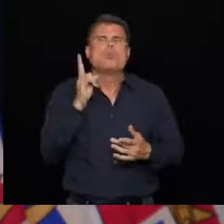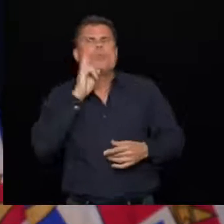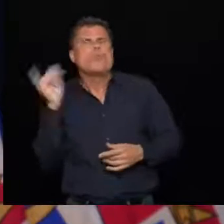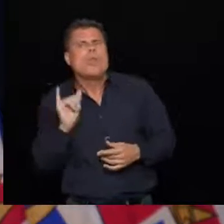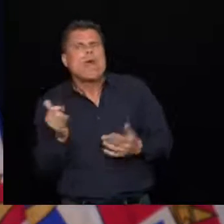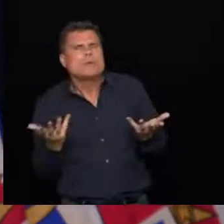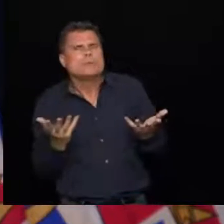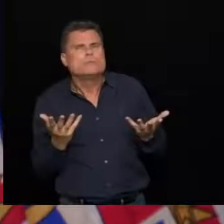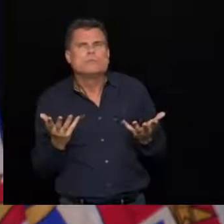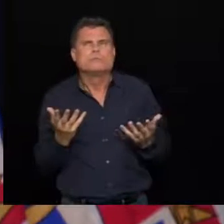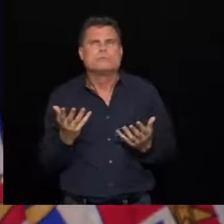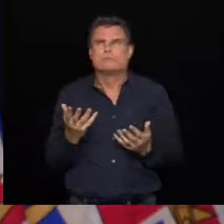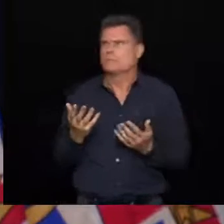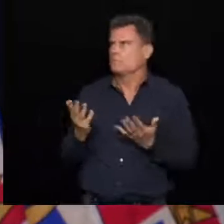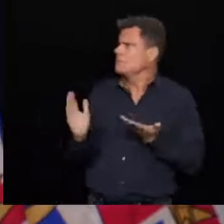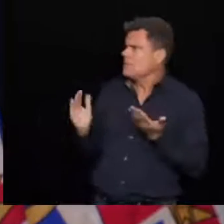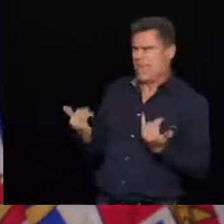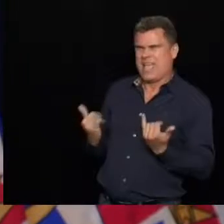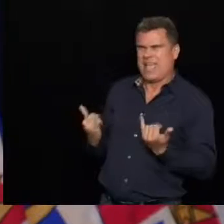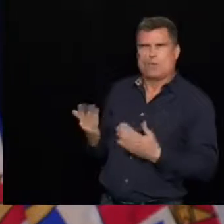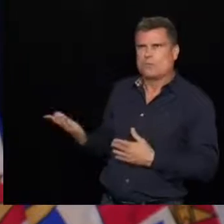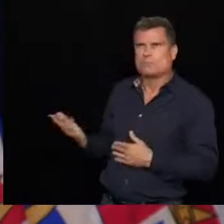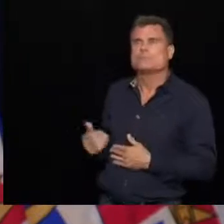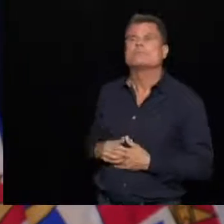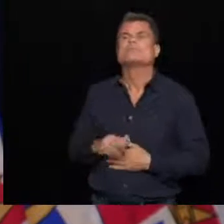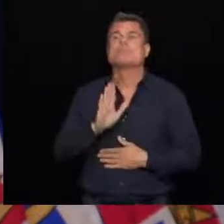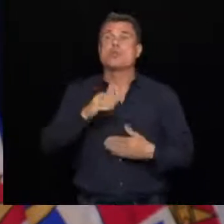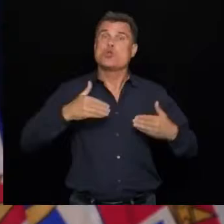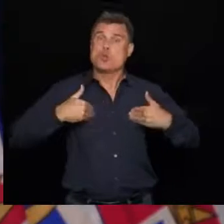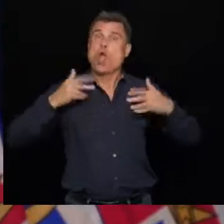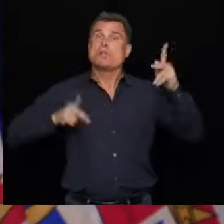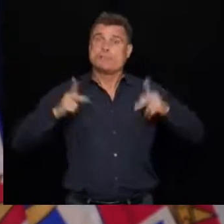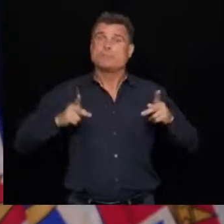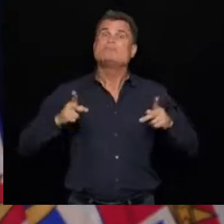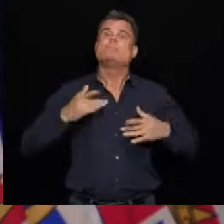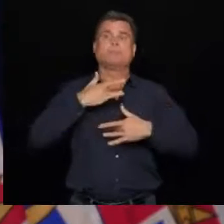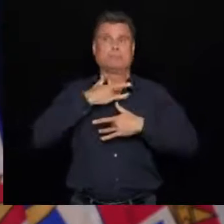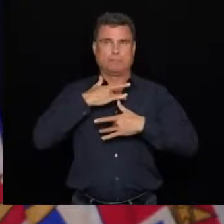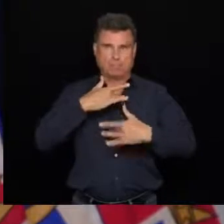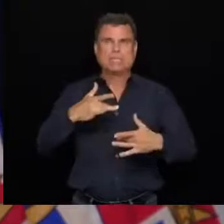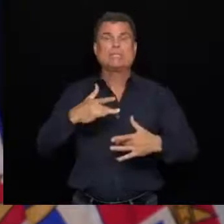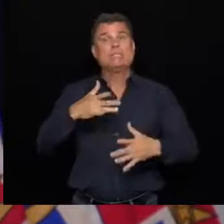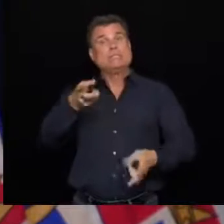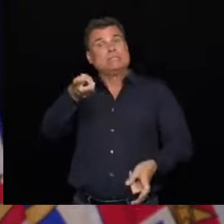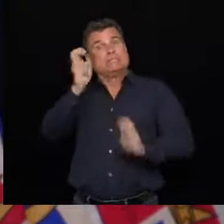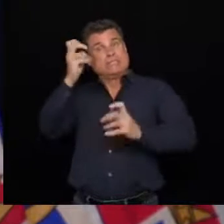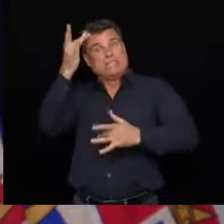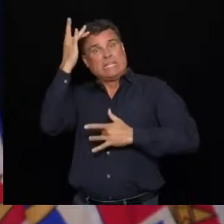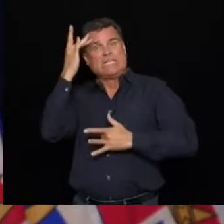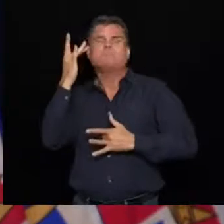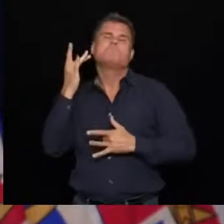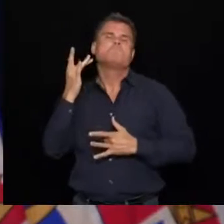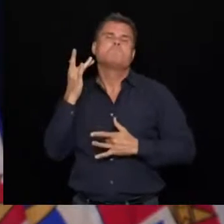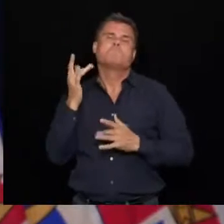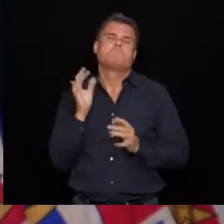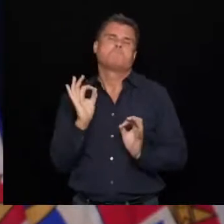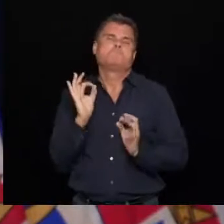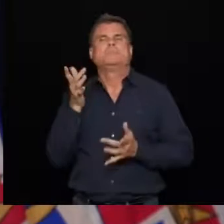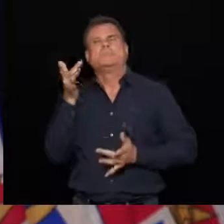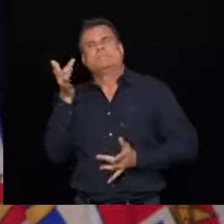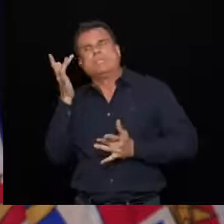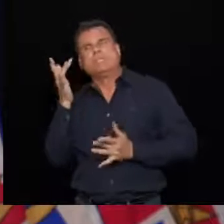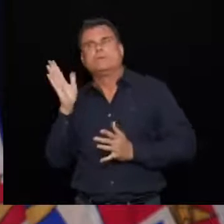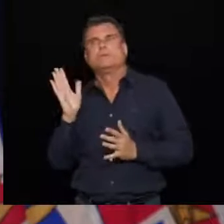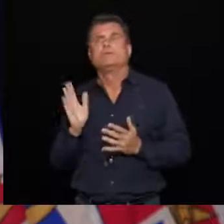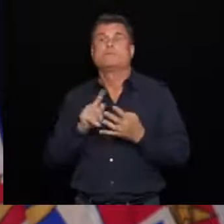everybody. We've had now 4 people in their 40s who've died. So it does affect some people more